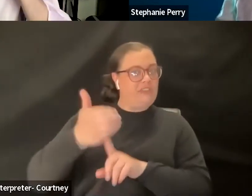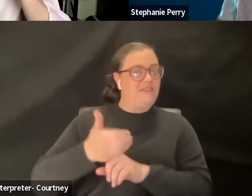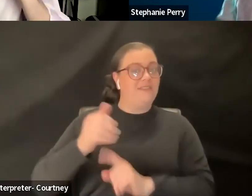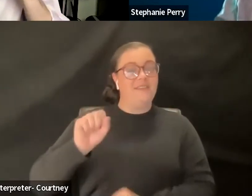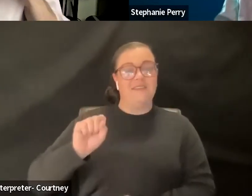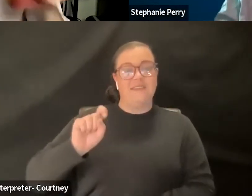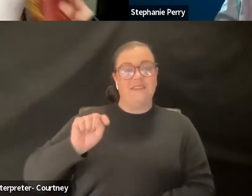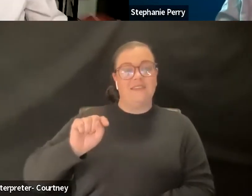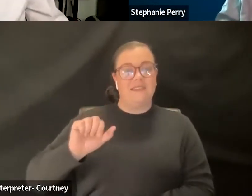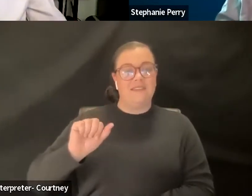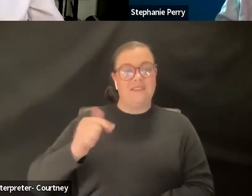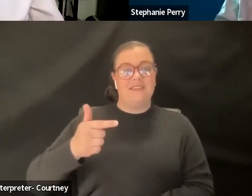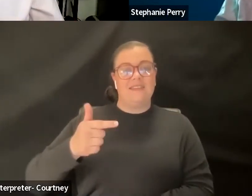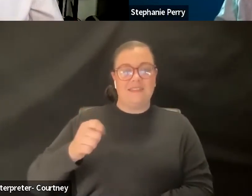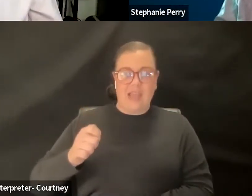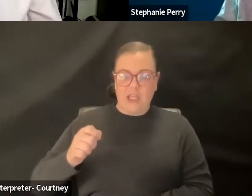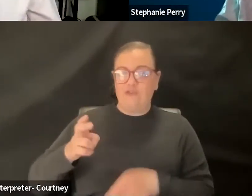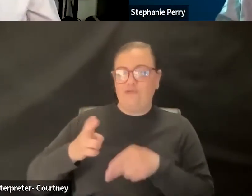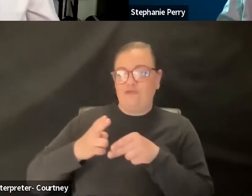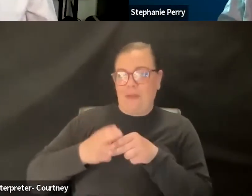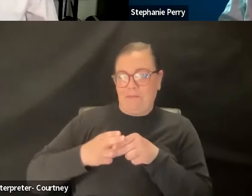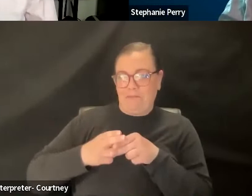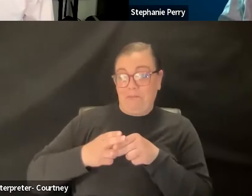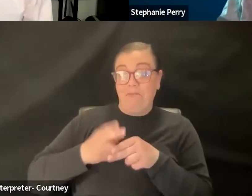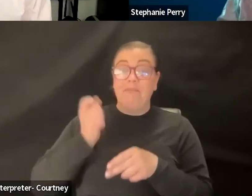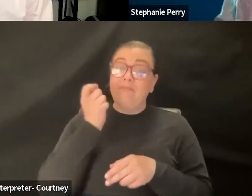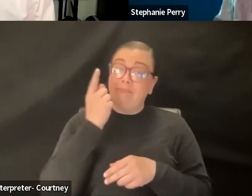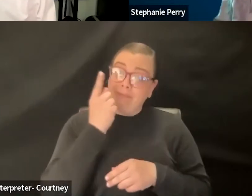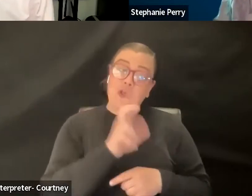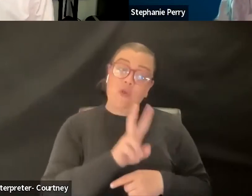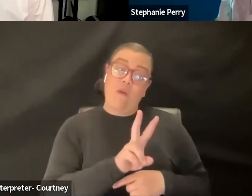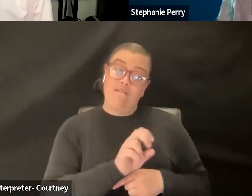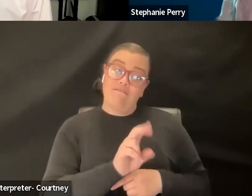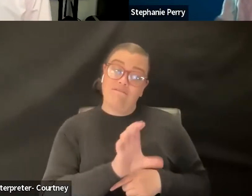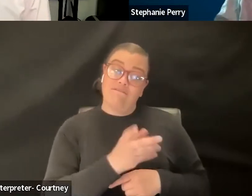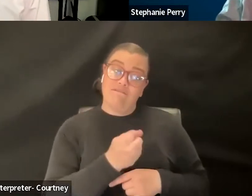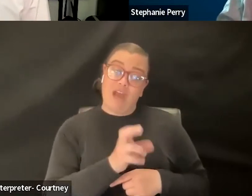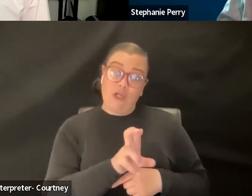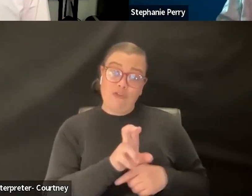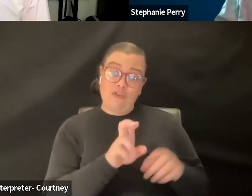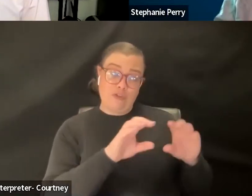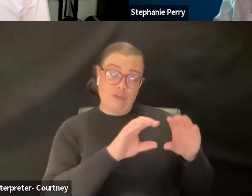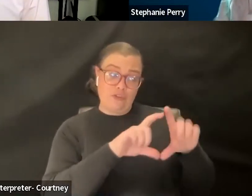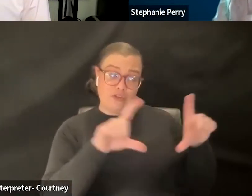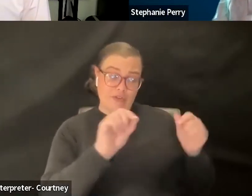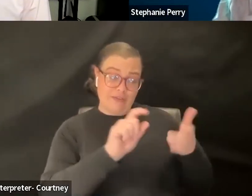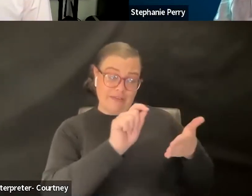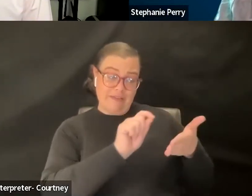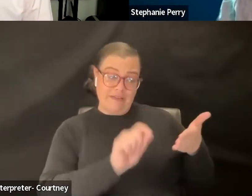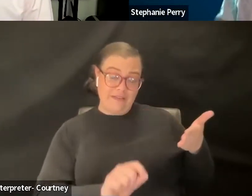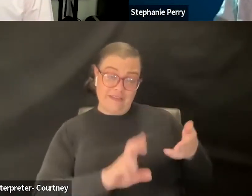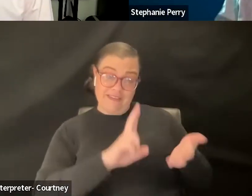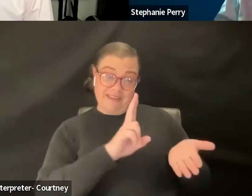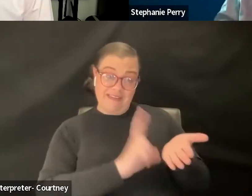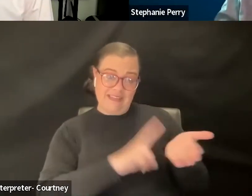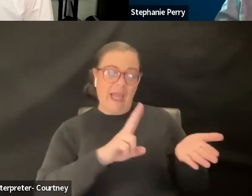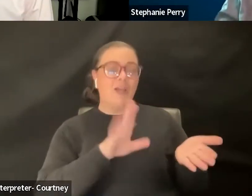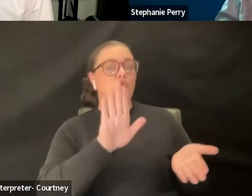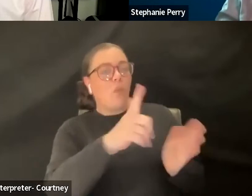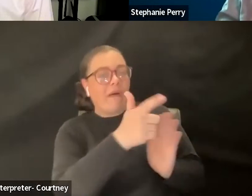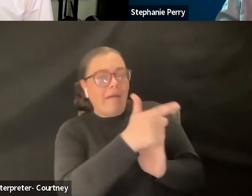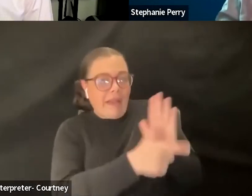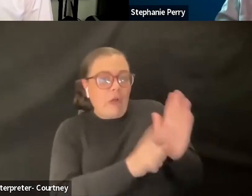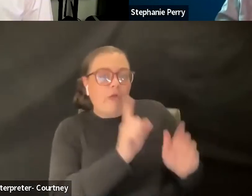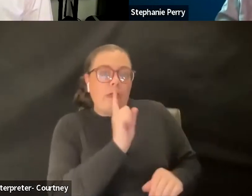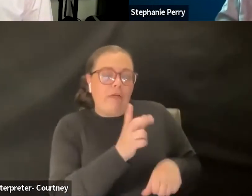your legal name, but we may not in the contracts department be aware of your current stage name that you're using.